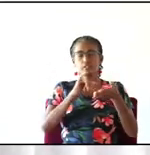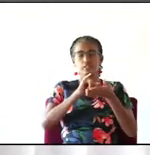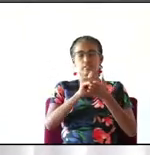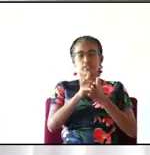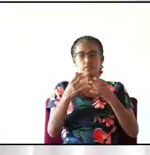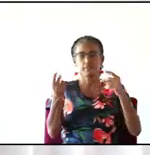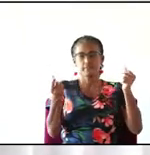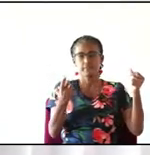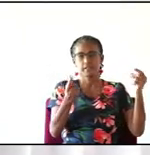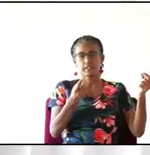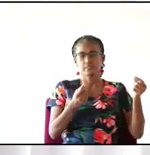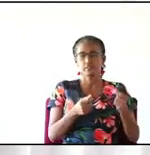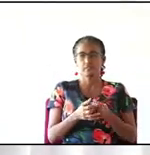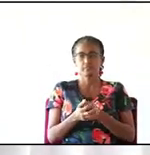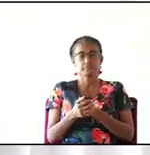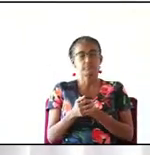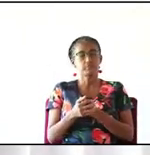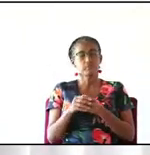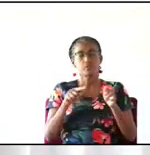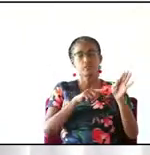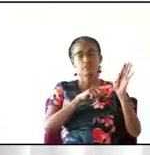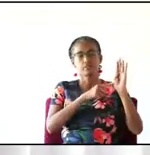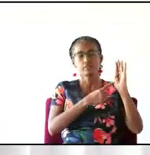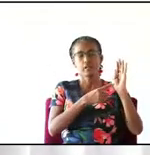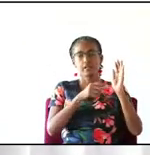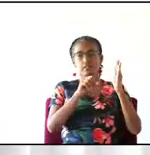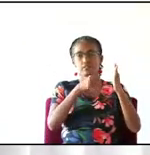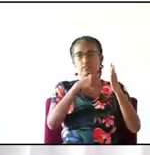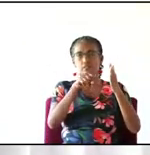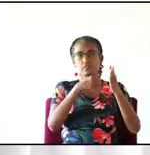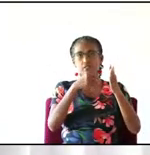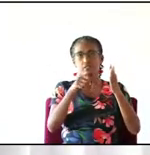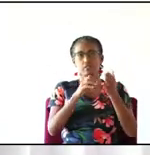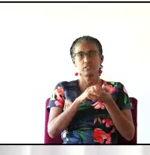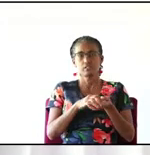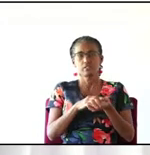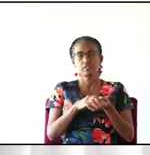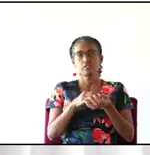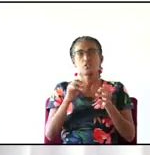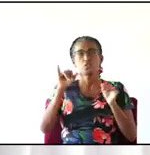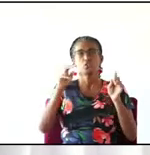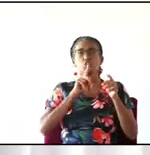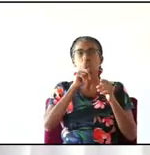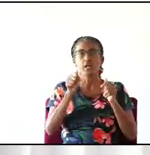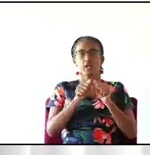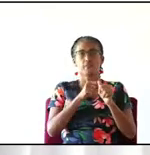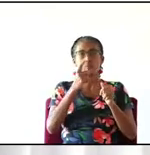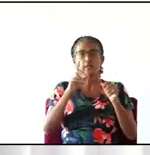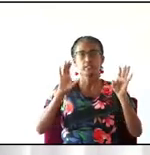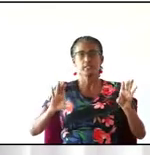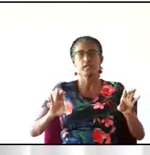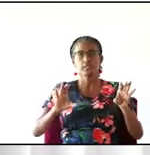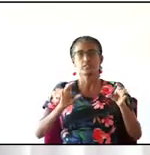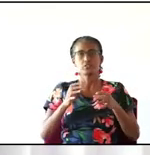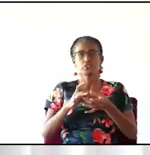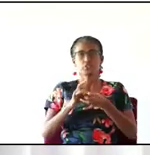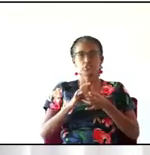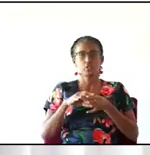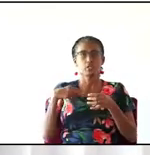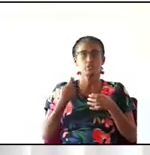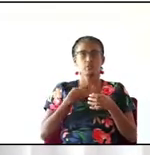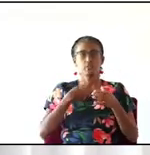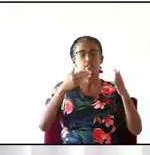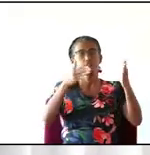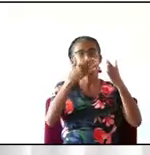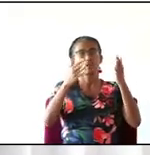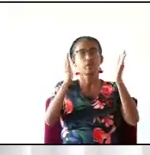be a little bit more familiar at this time. So we're going to start with the first one that I'm sure everybody can join with us in singing. This is called Sing Praises Unto